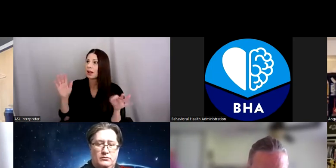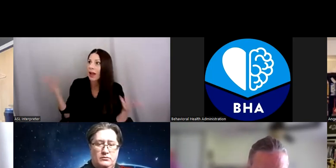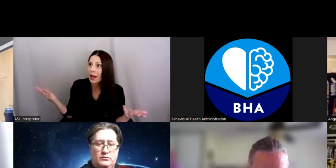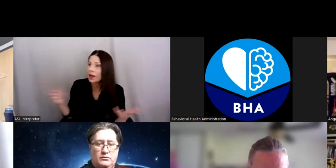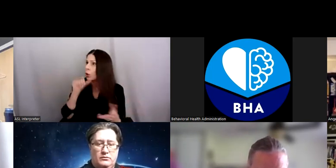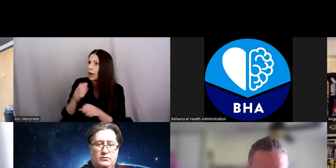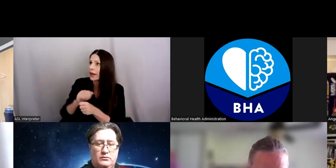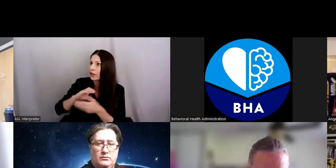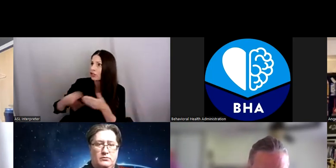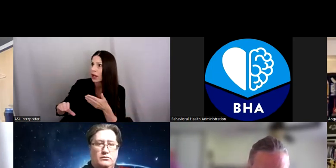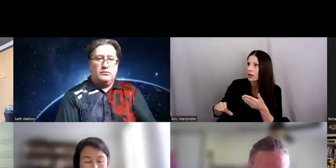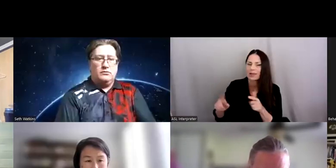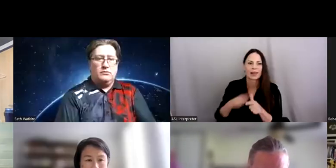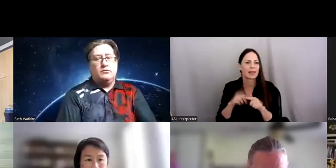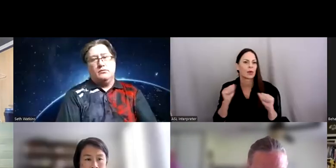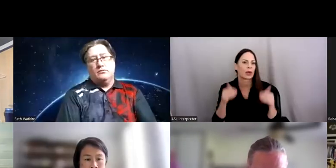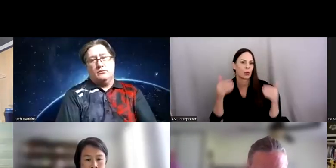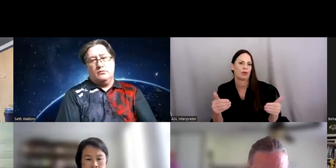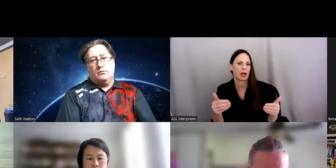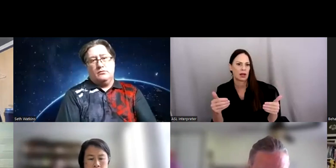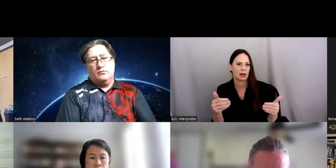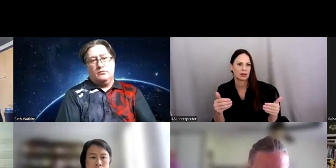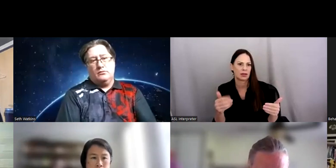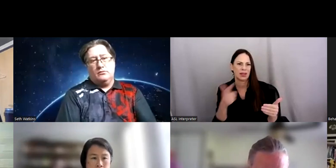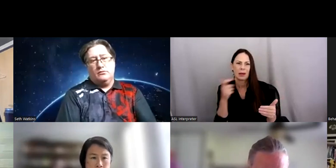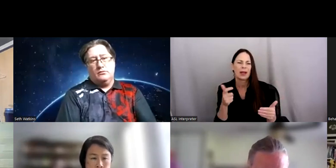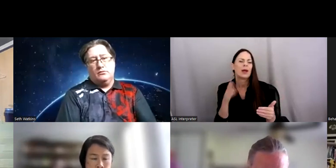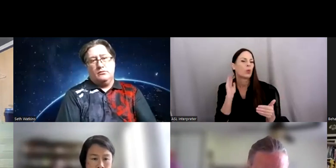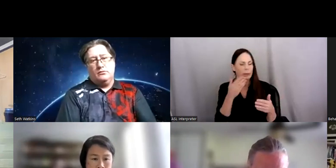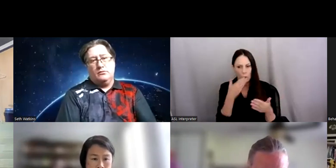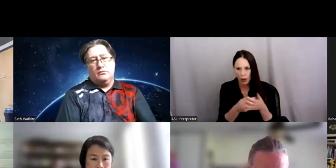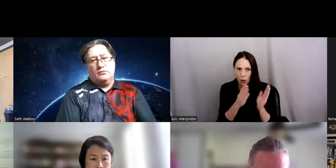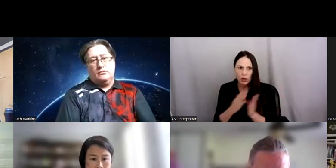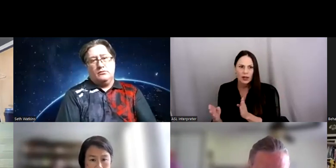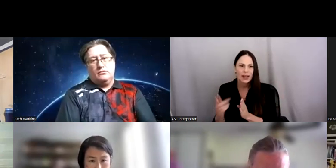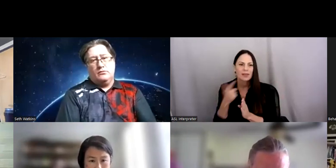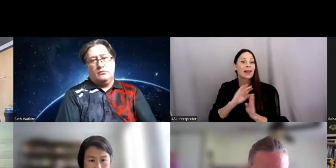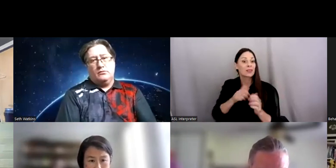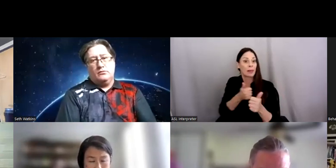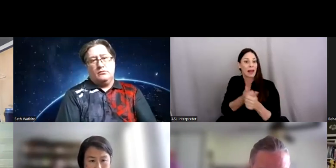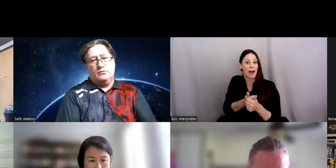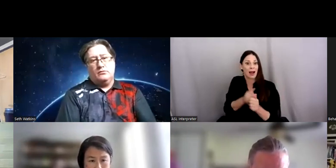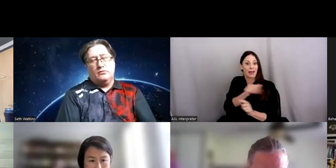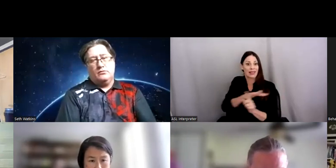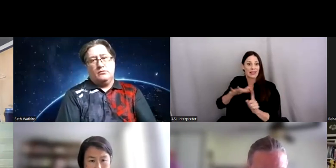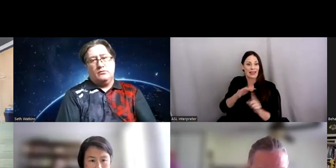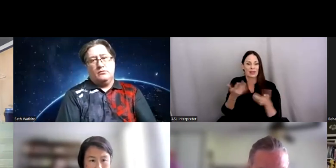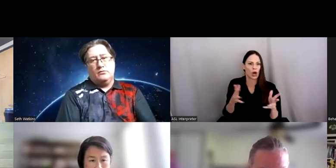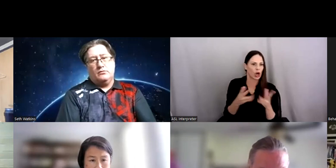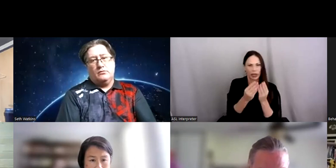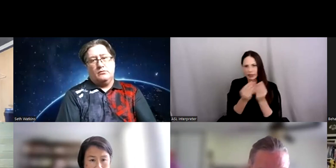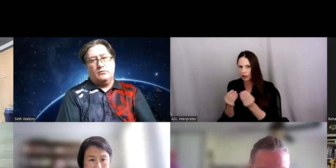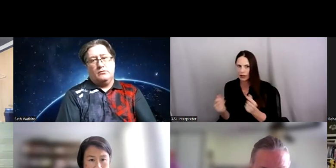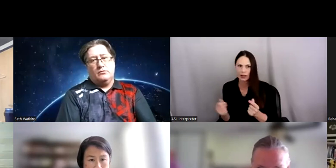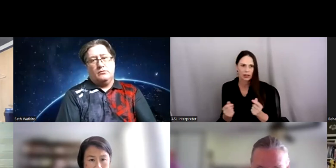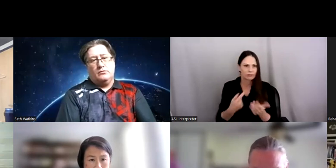And because we'll be well organized and we'll already be like hashing it out behind closed doors. So we'll work on that.